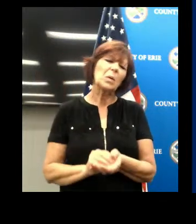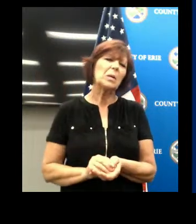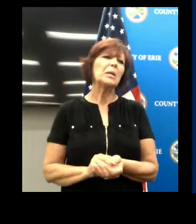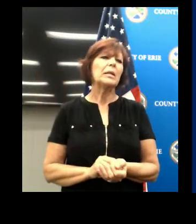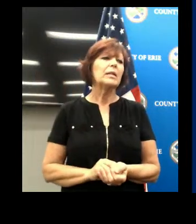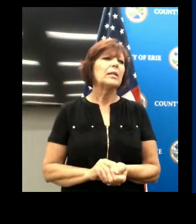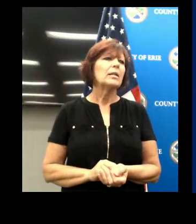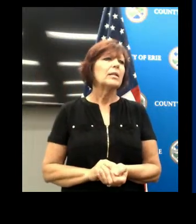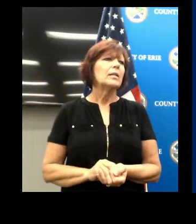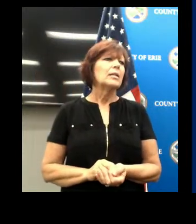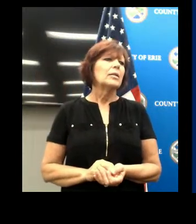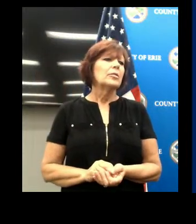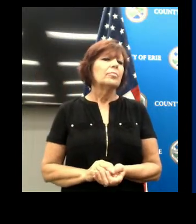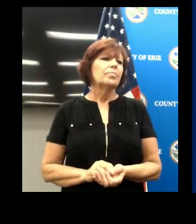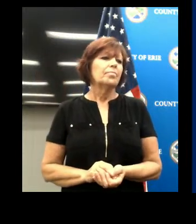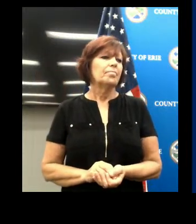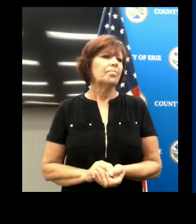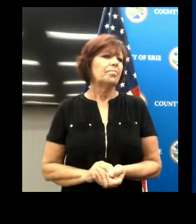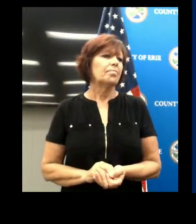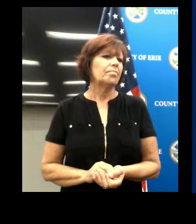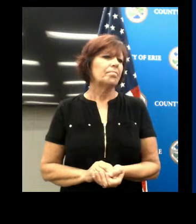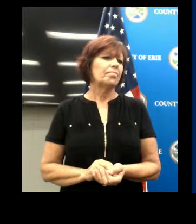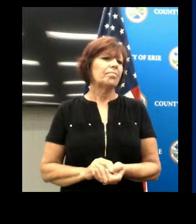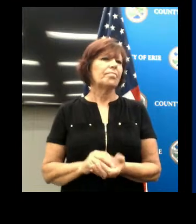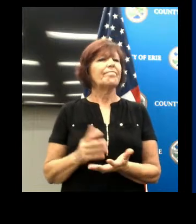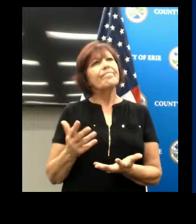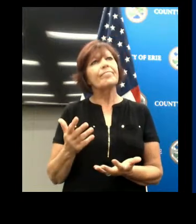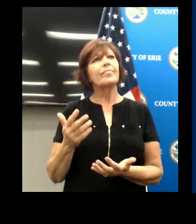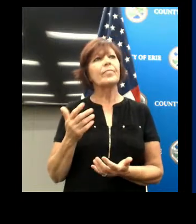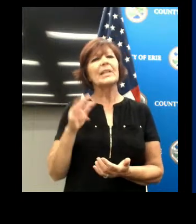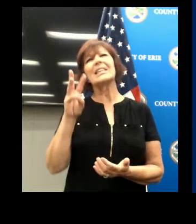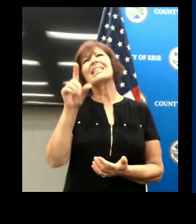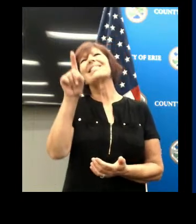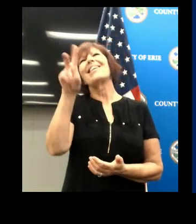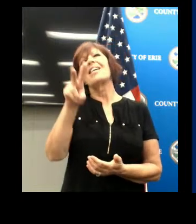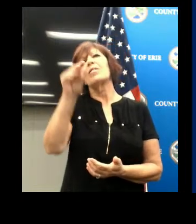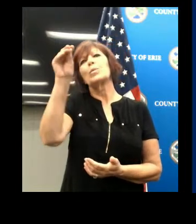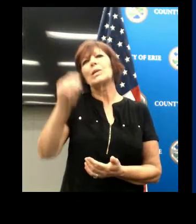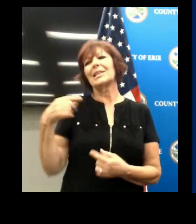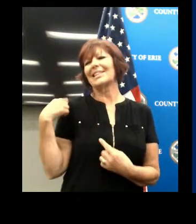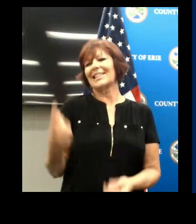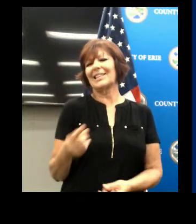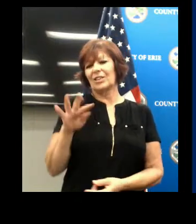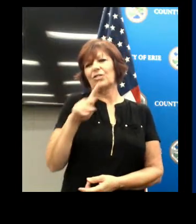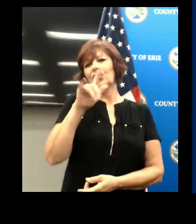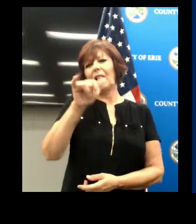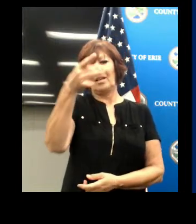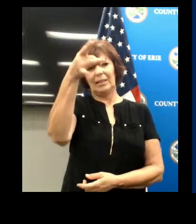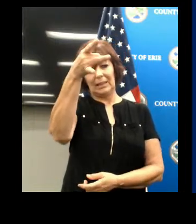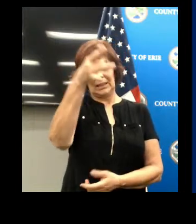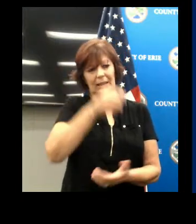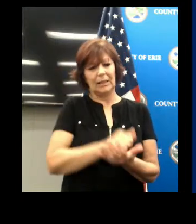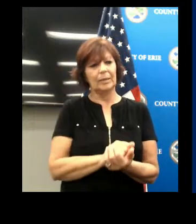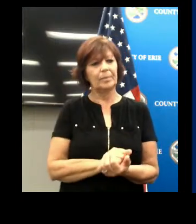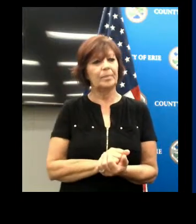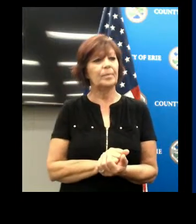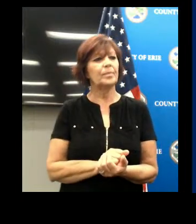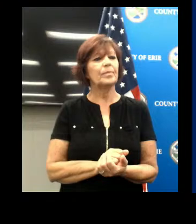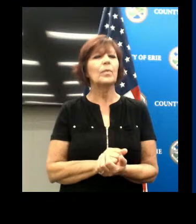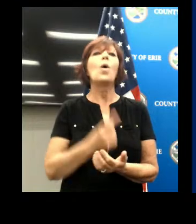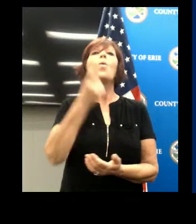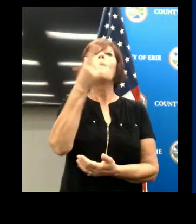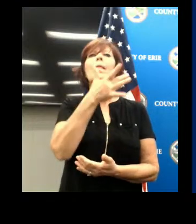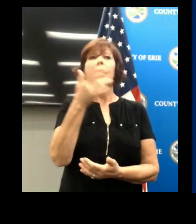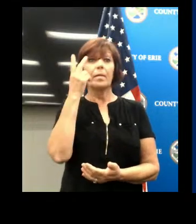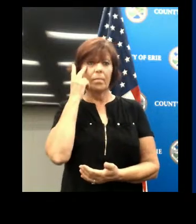6.5% for, I should say, 6.5% since the week ending July 18th. One thing we